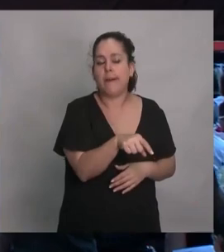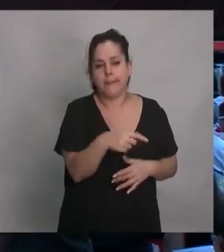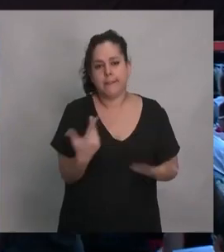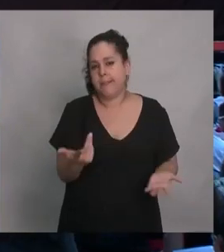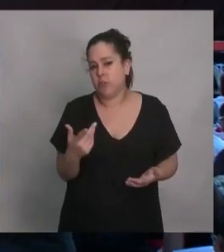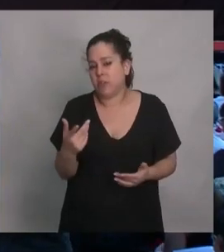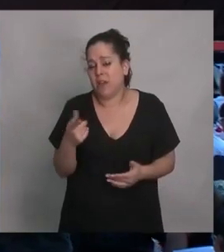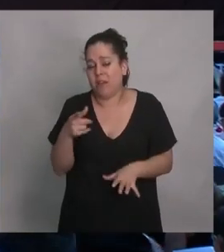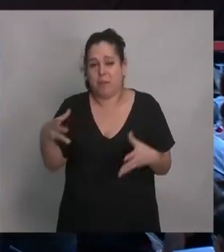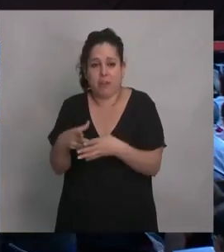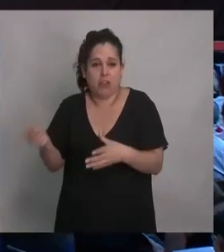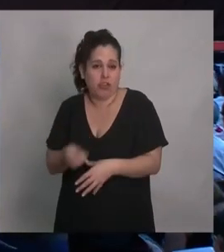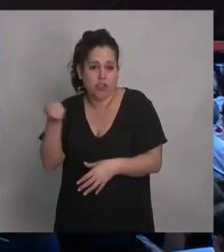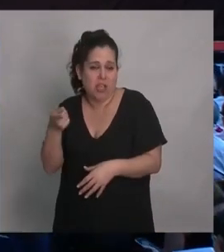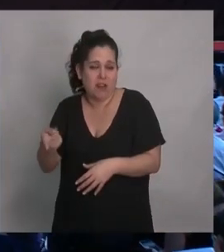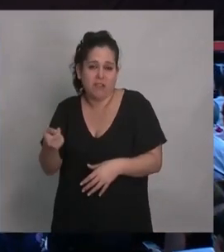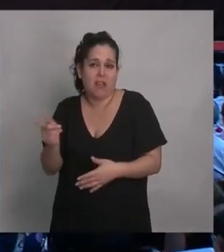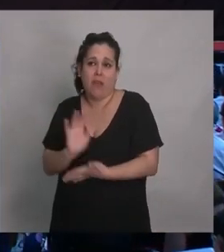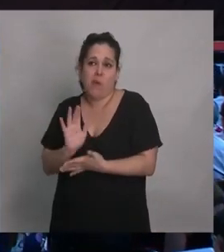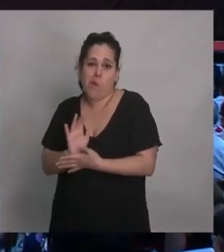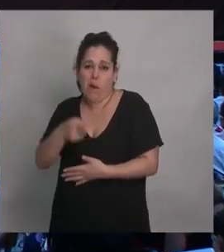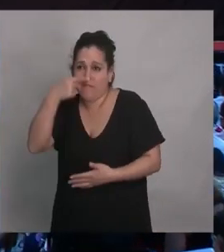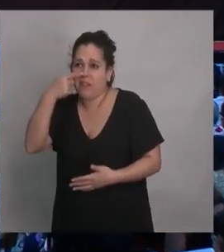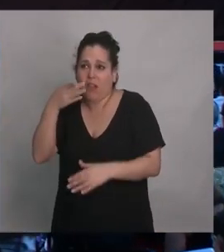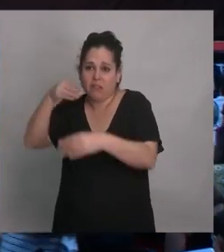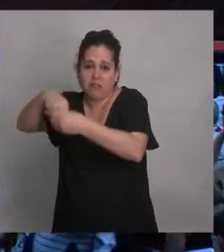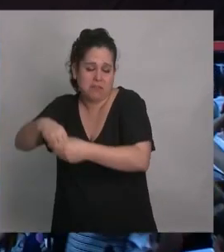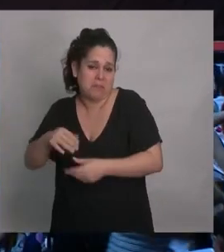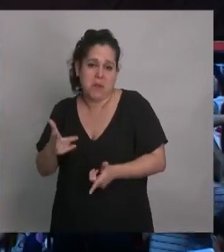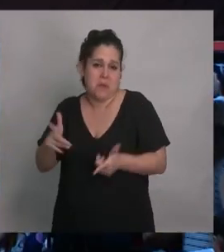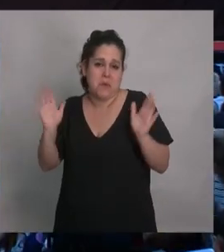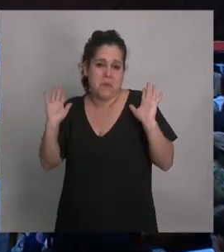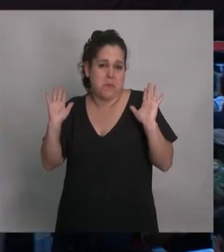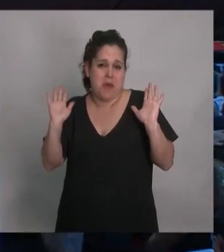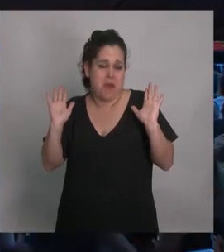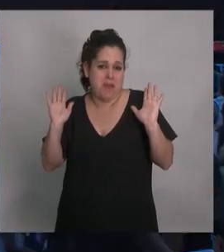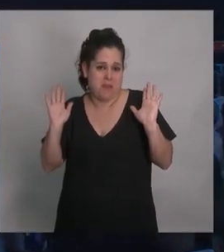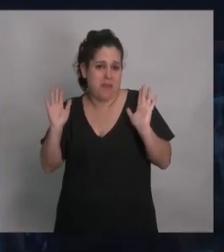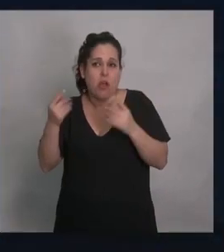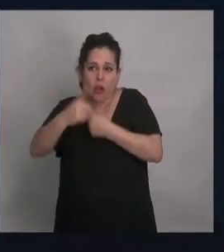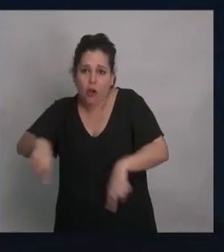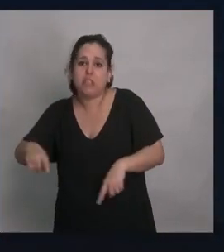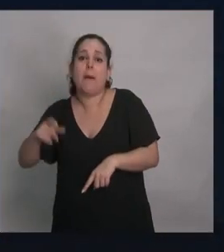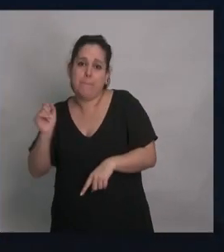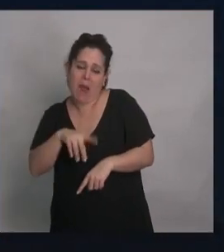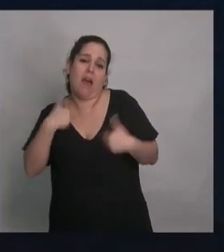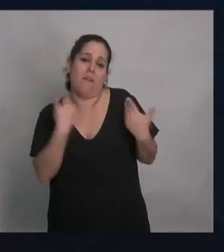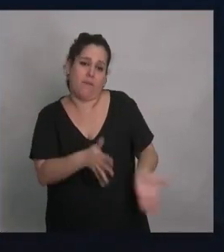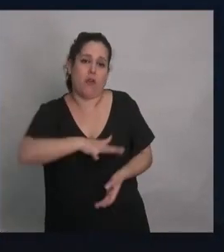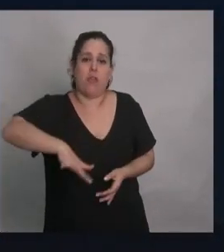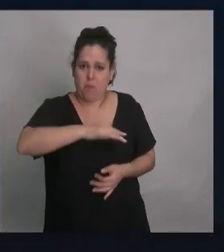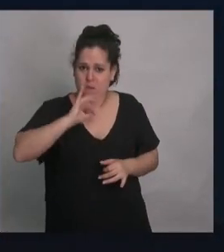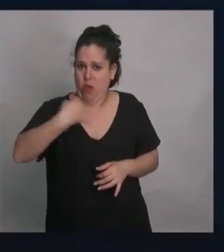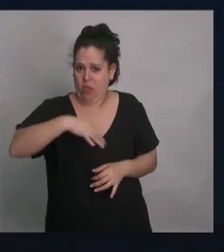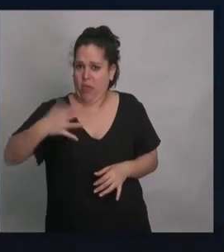will make us participate in governments that will serve the people and that will serve this struggle that we have to do with the